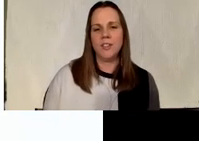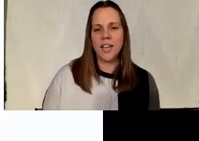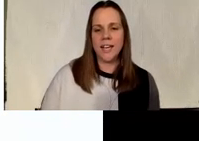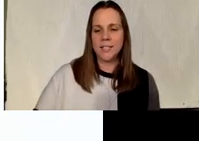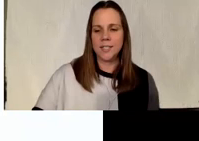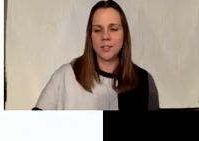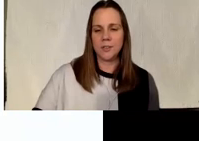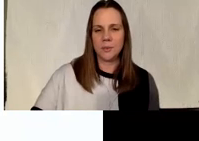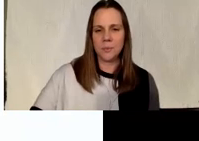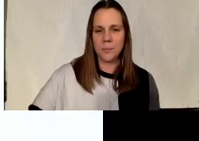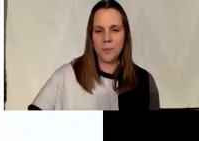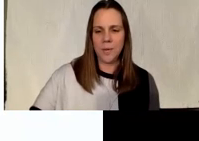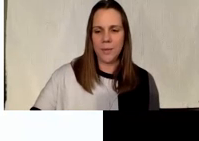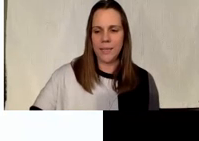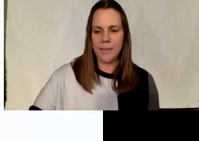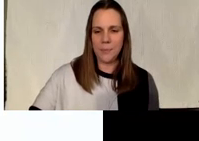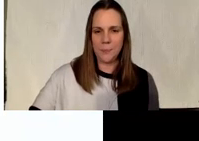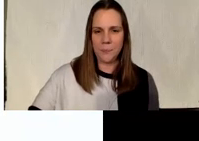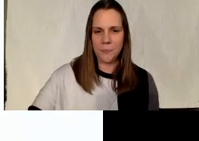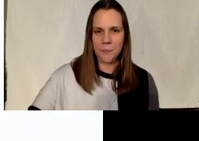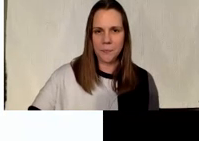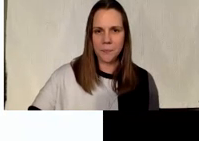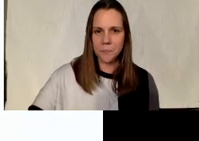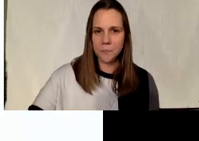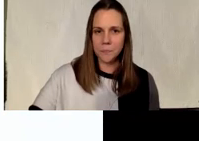with other signs pretty quickly.